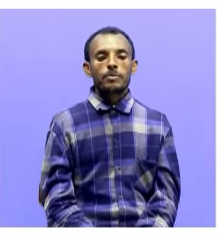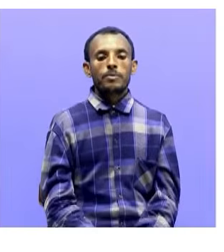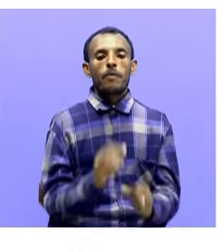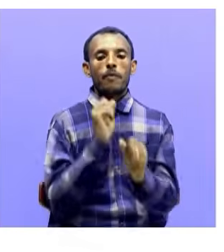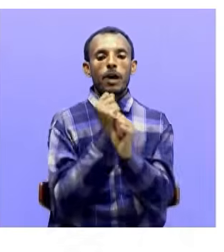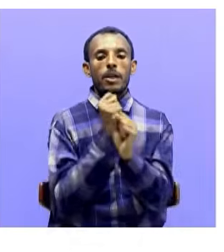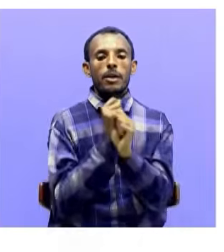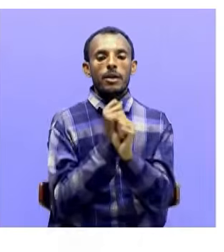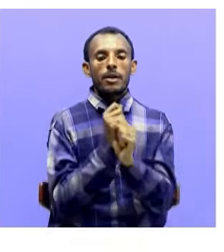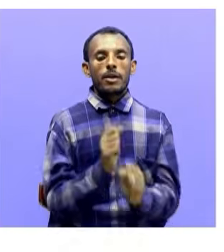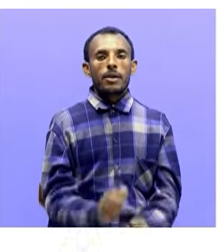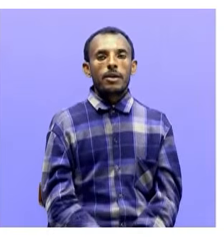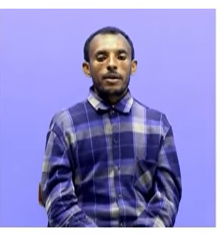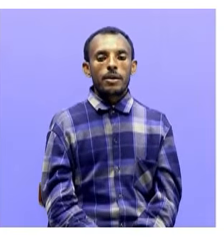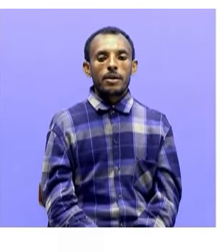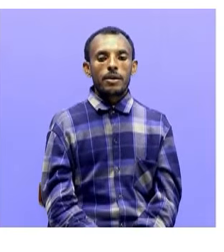Find